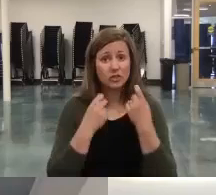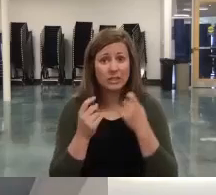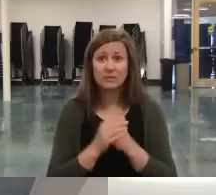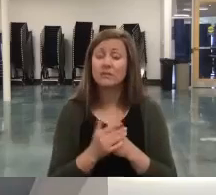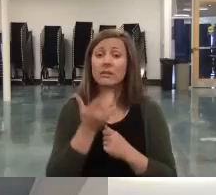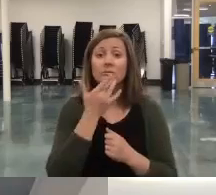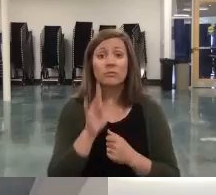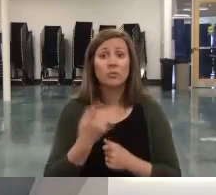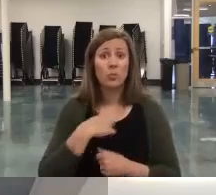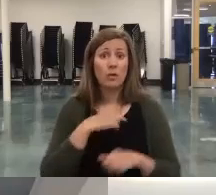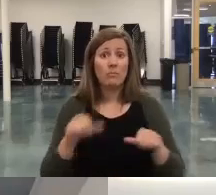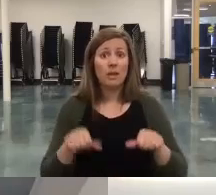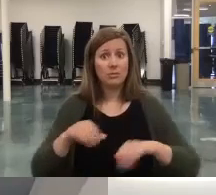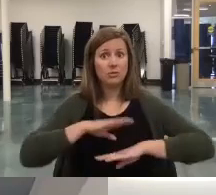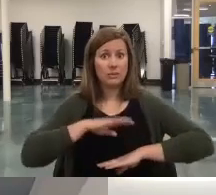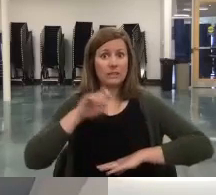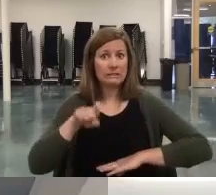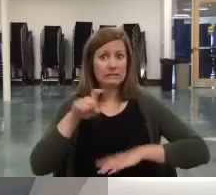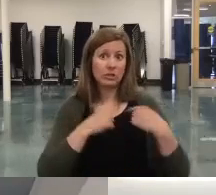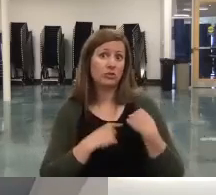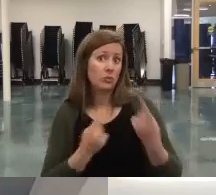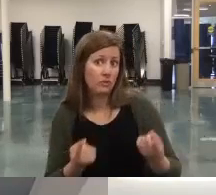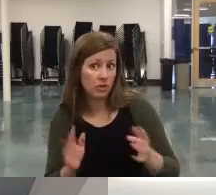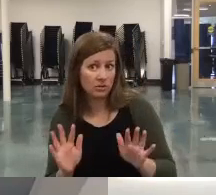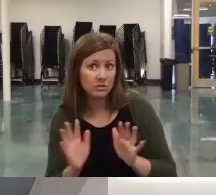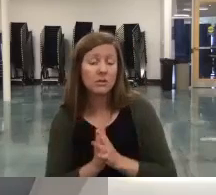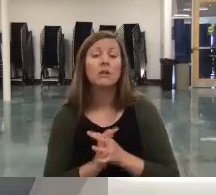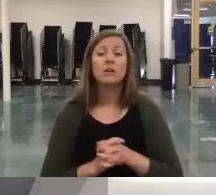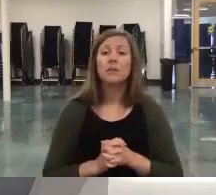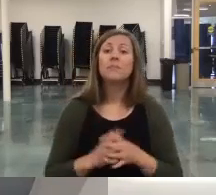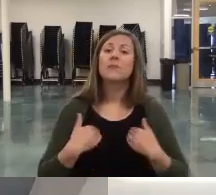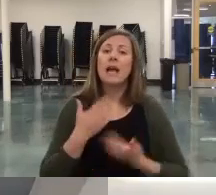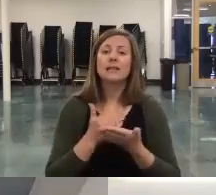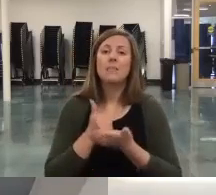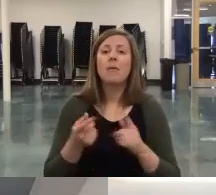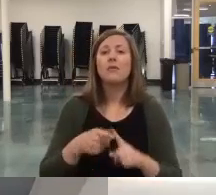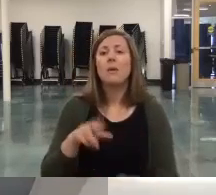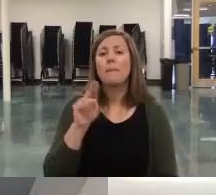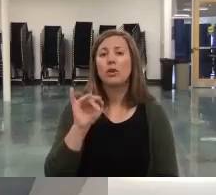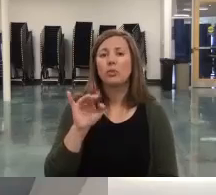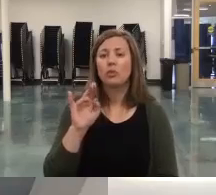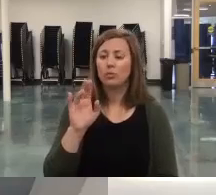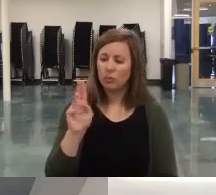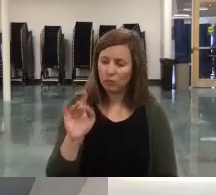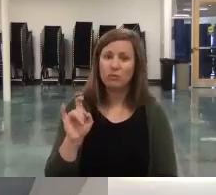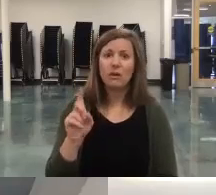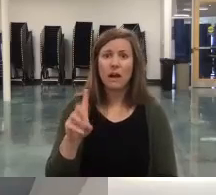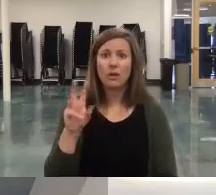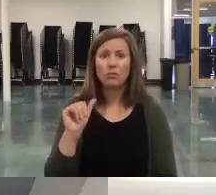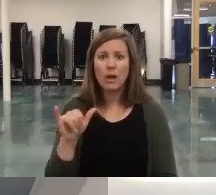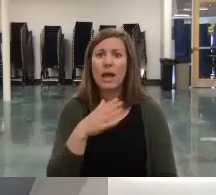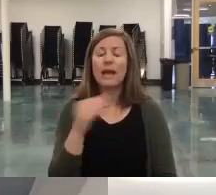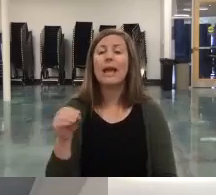Fortunately, we've been able to meet the needs so far. We've had help from the United Way and Boone County